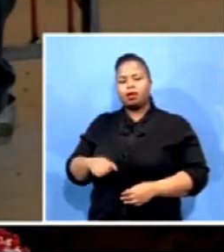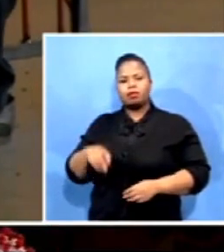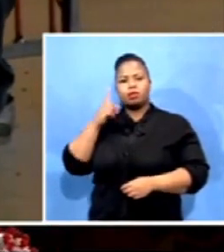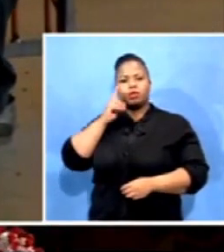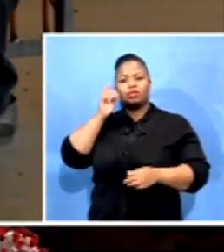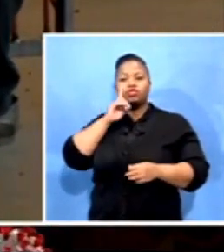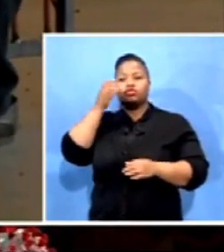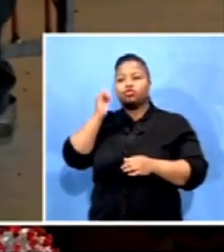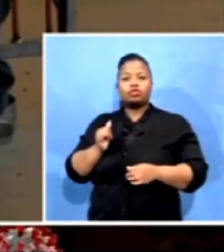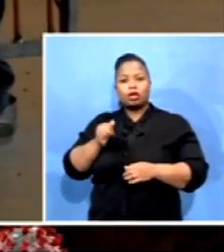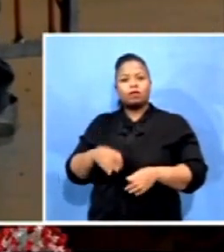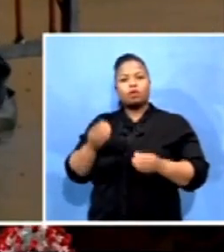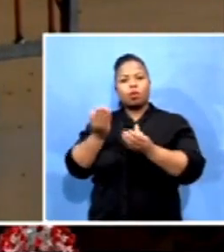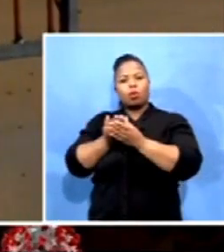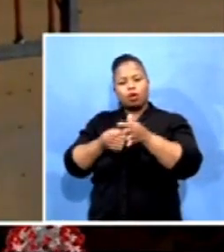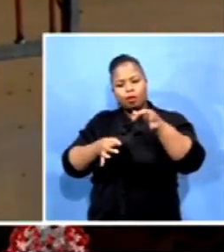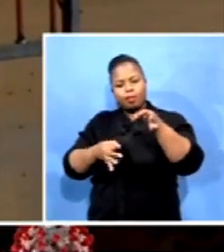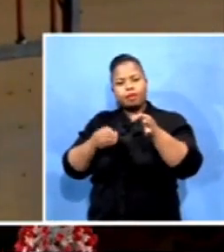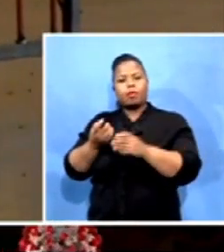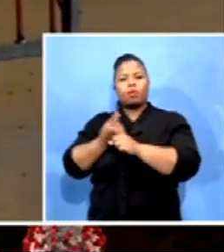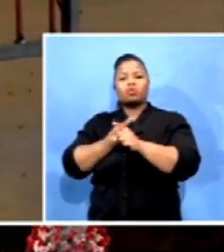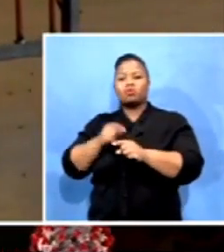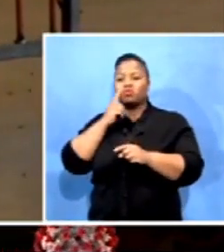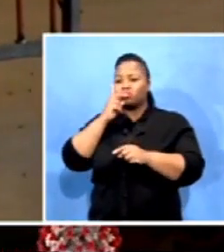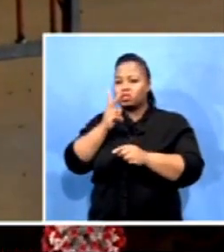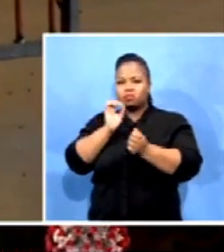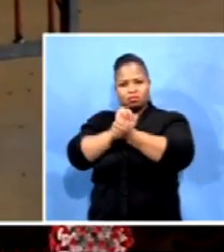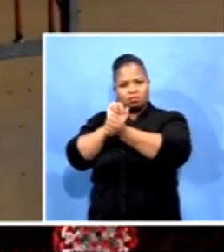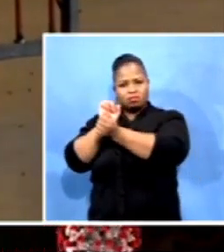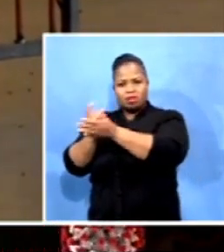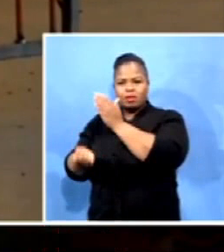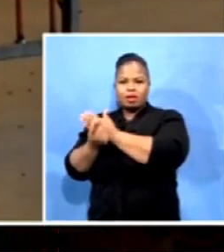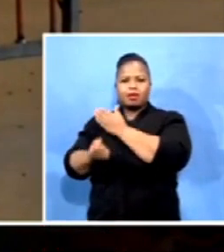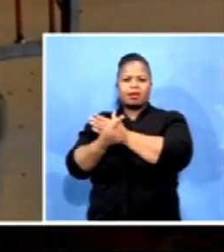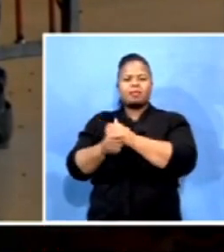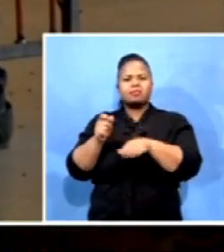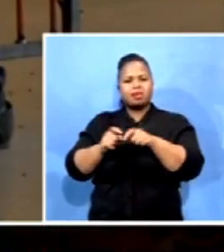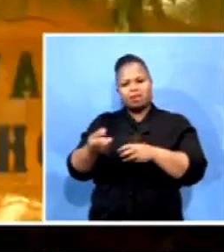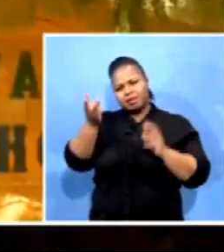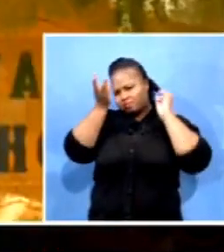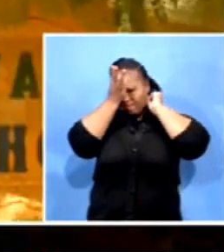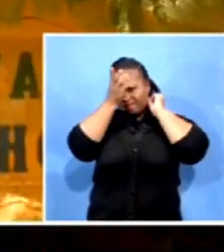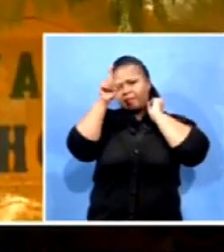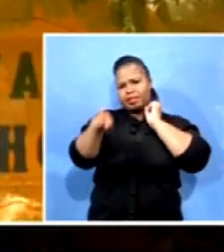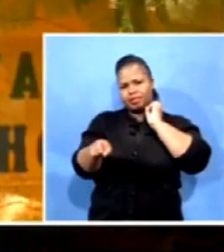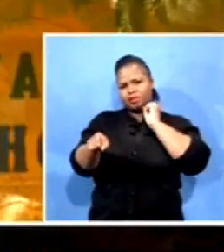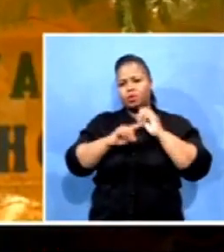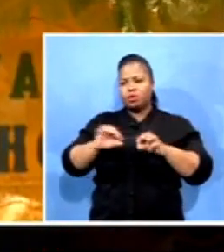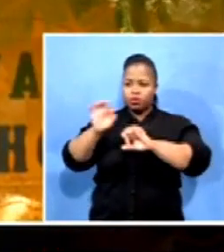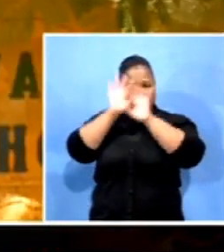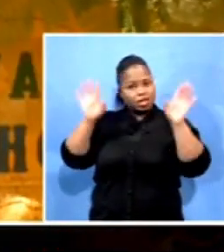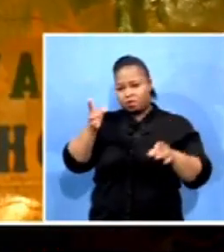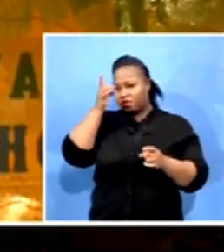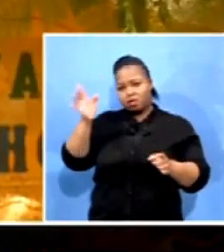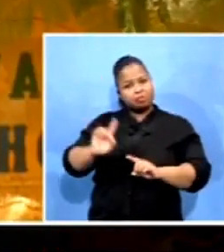seeing prosecution as well as conviction, so that we send a clear message to the criminals that they are facing the all might of law. But